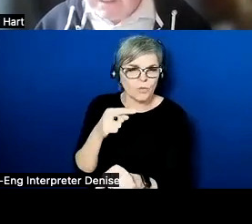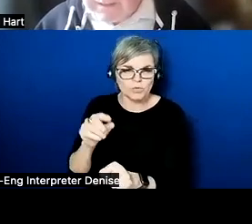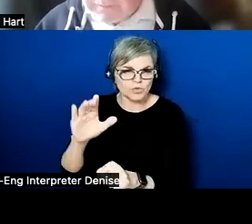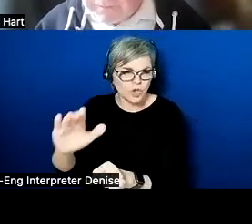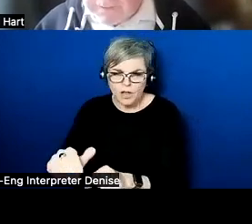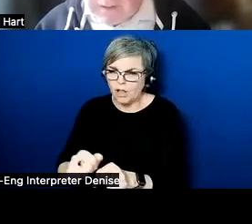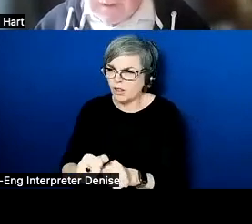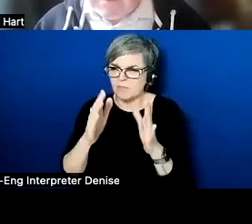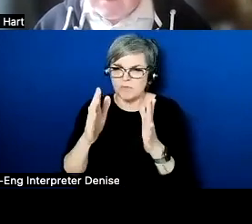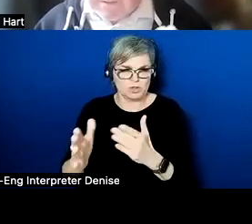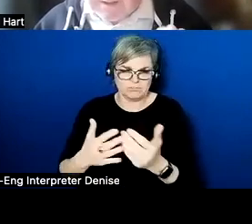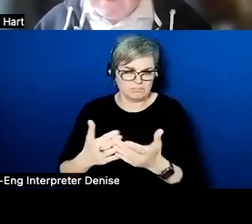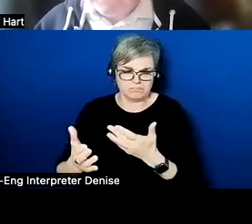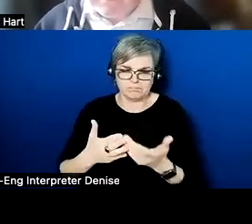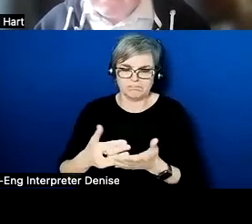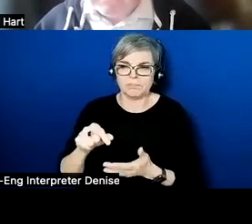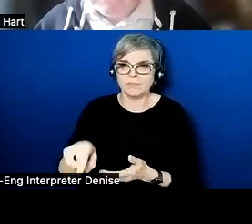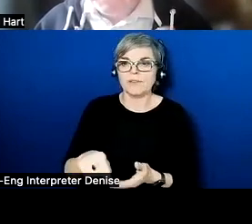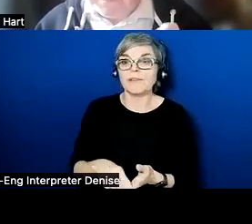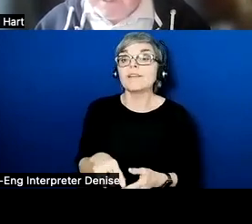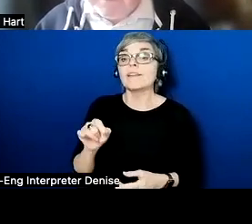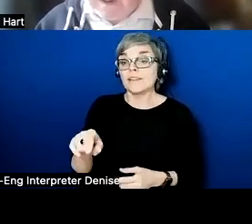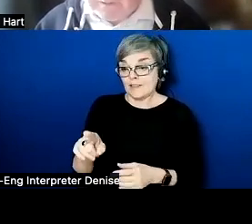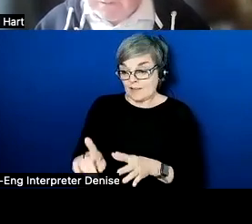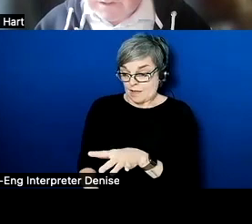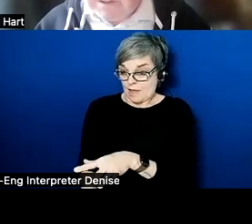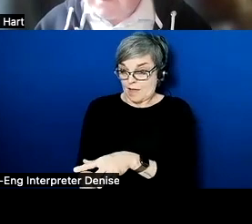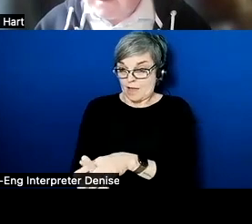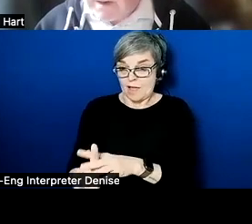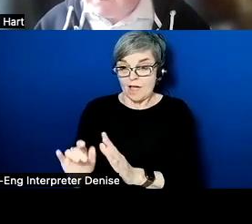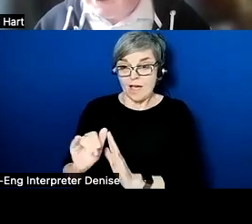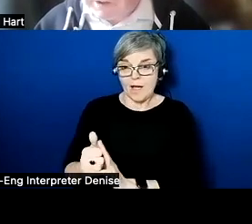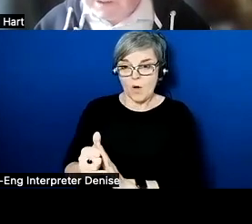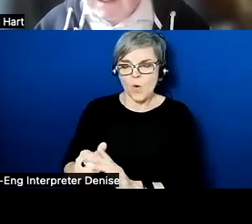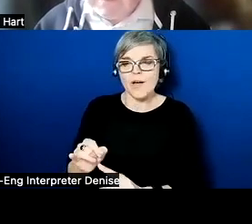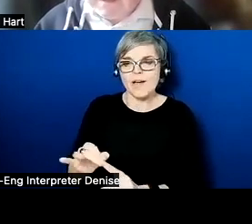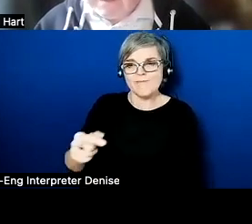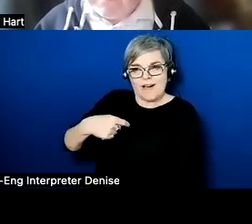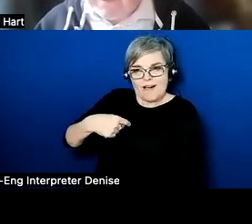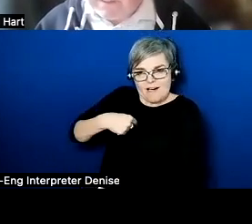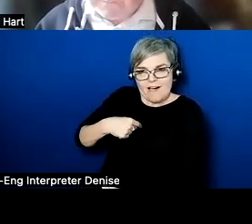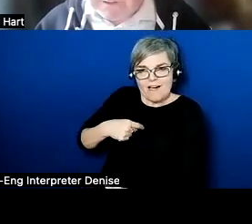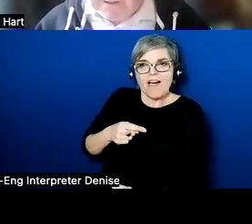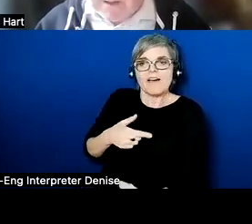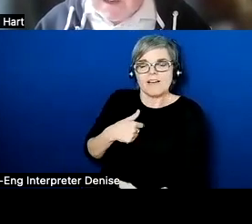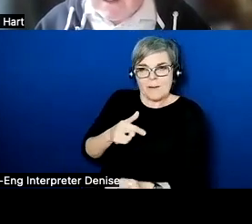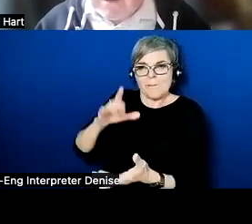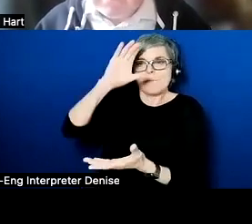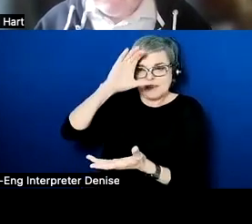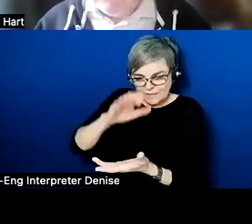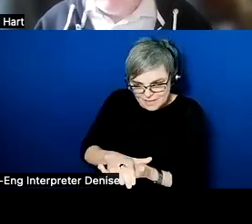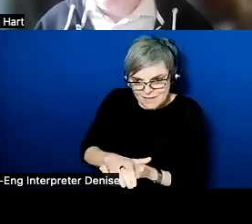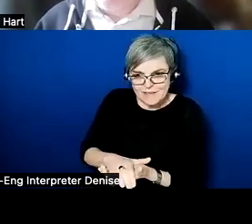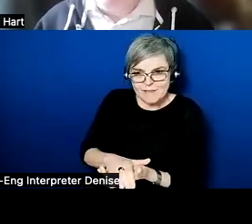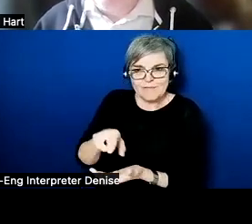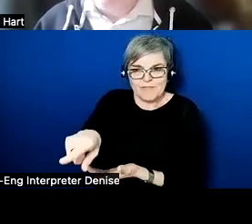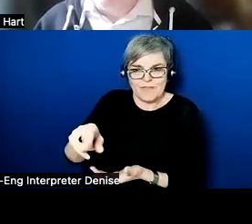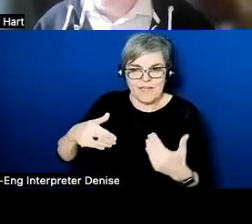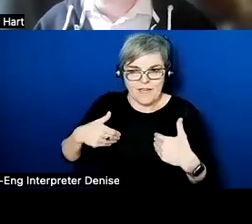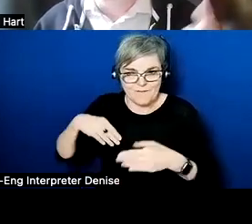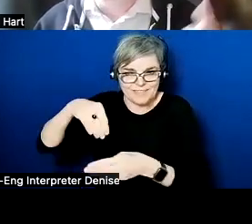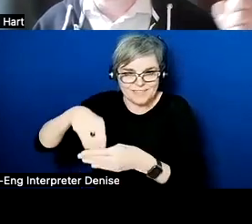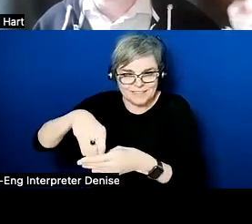a belief that they are there to be found, nurtured and developed. And if